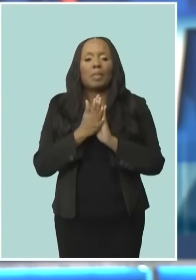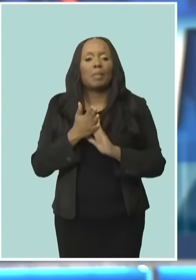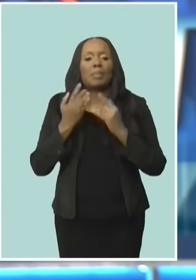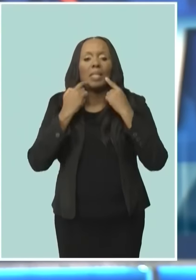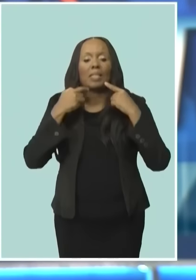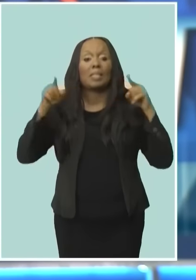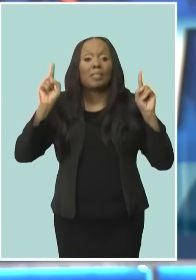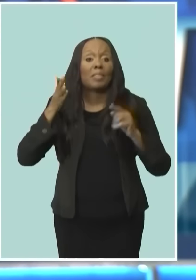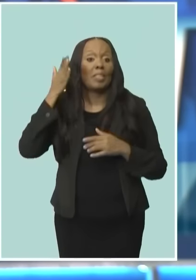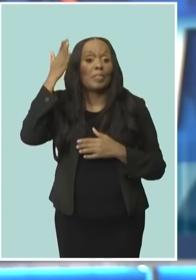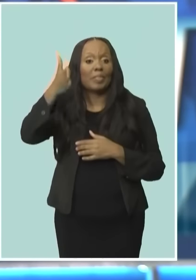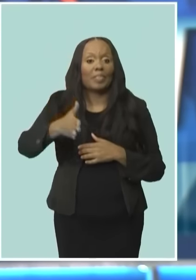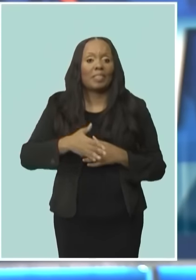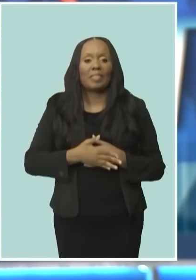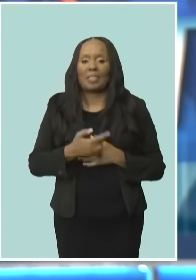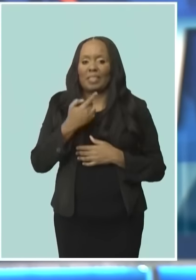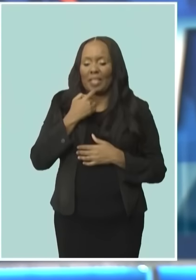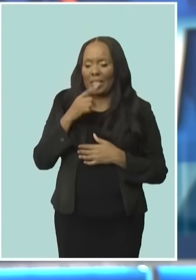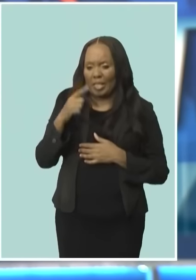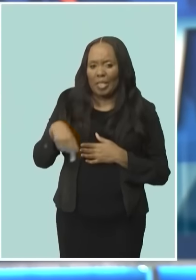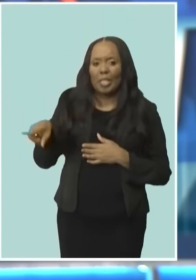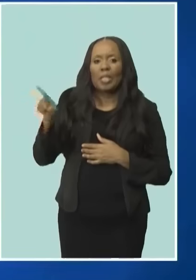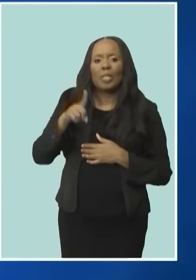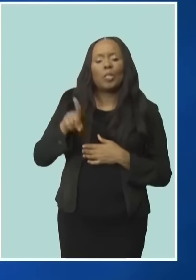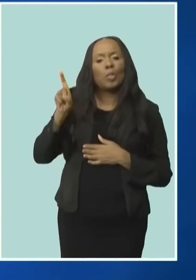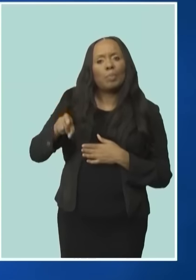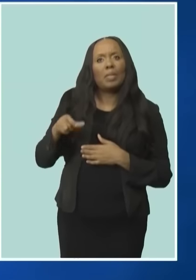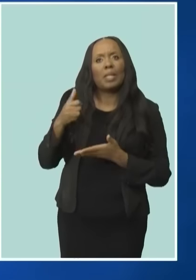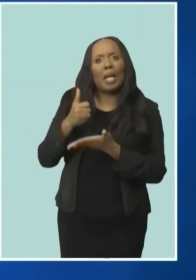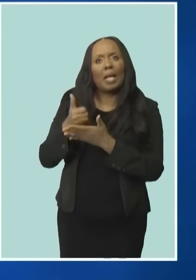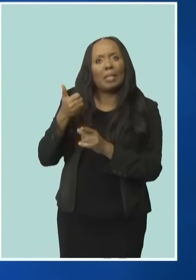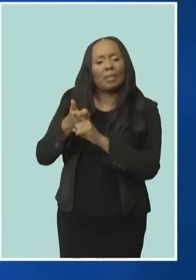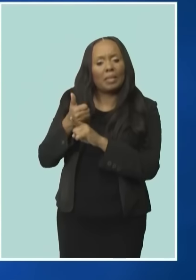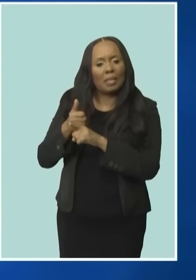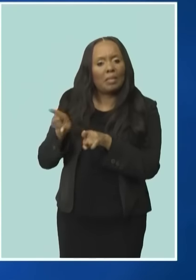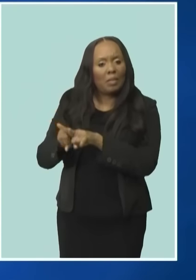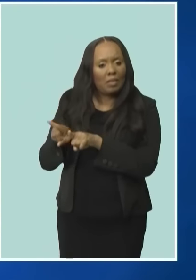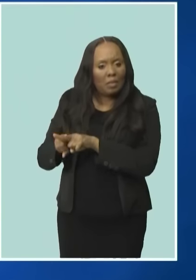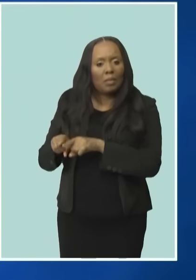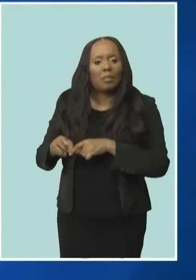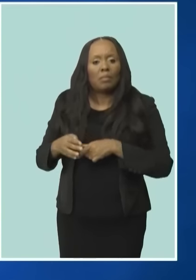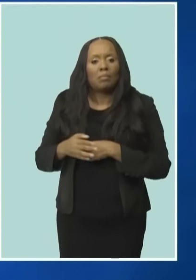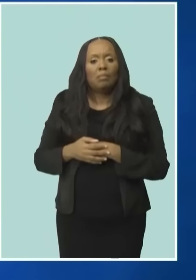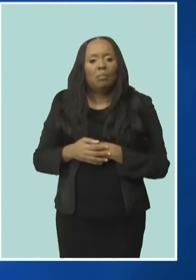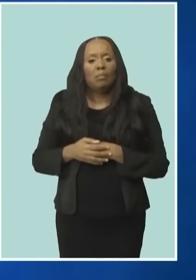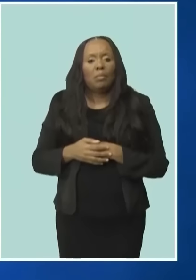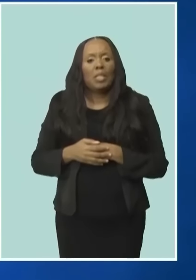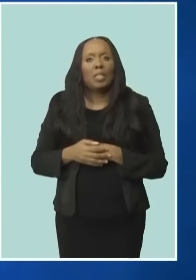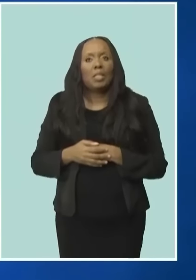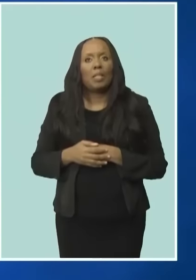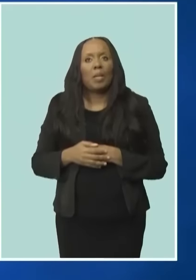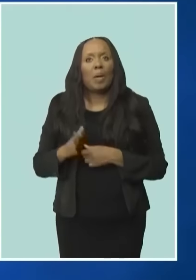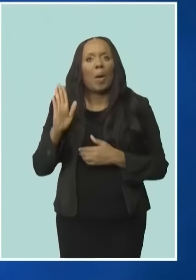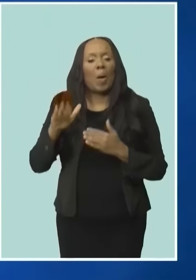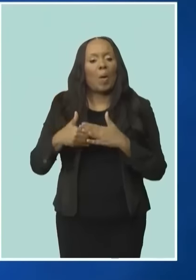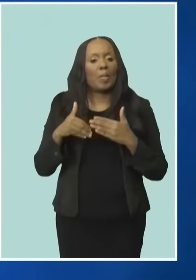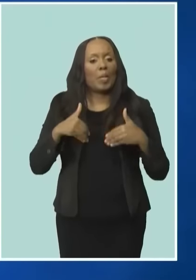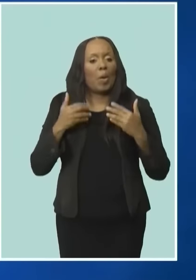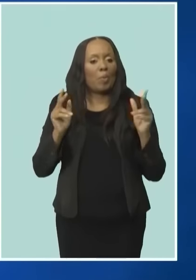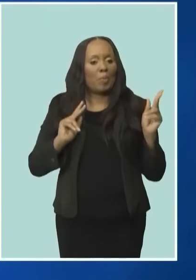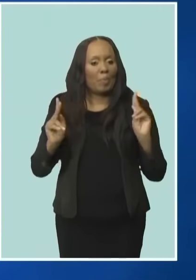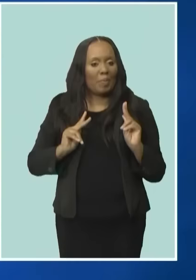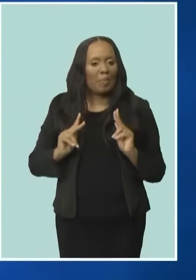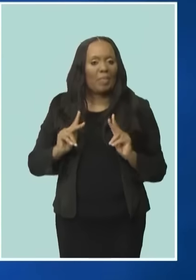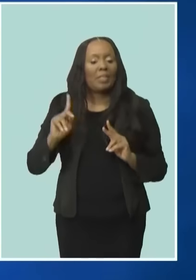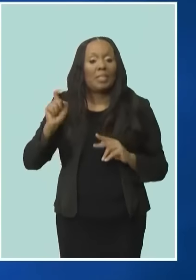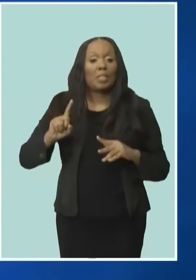future. She told them they too must also help themselves in the exercise. The bank official also told the interns they had to